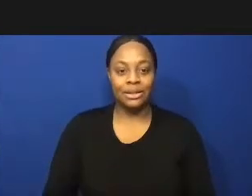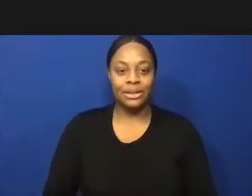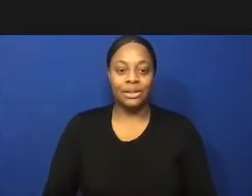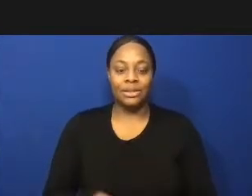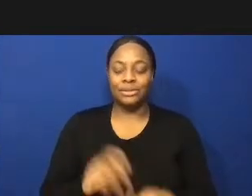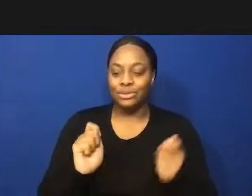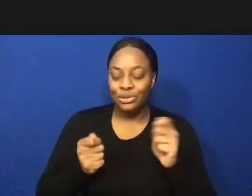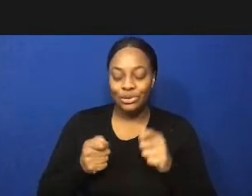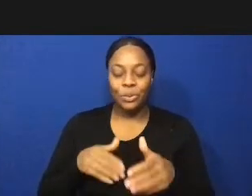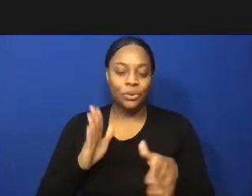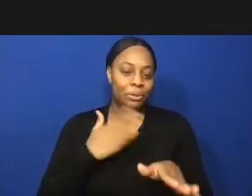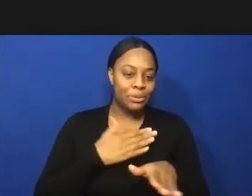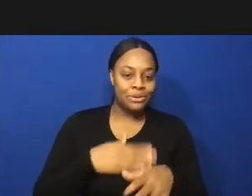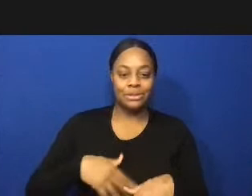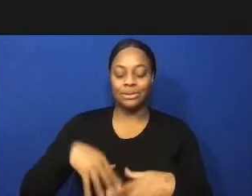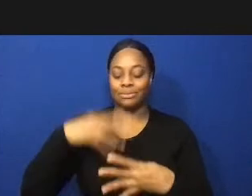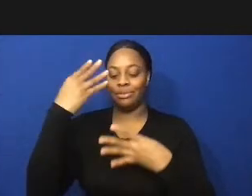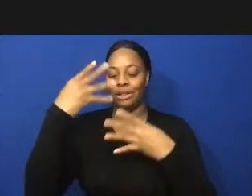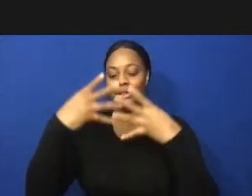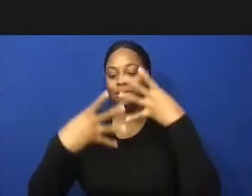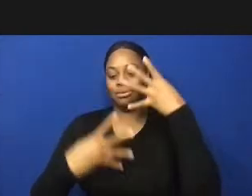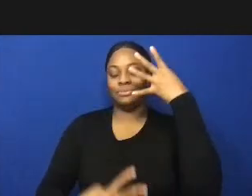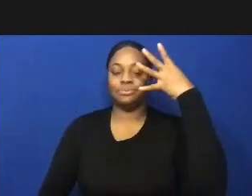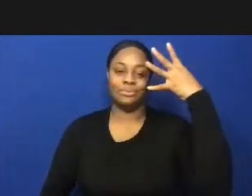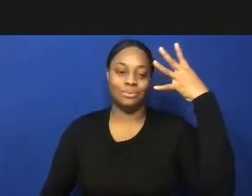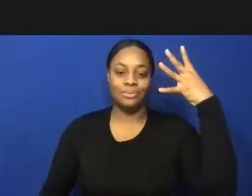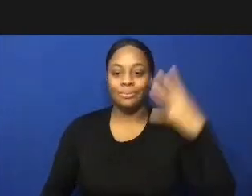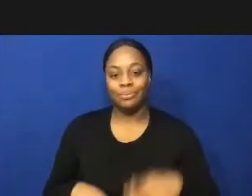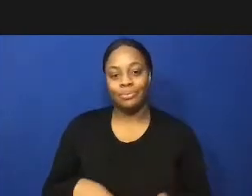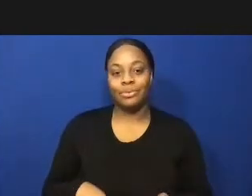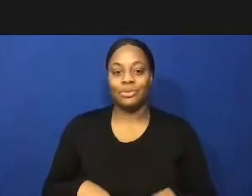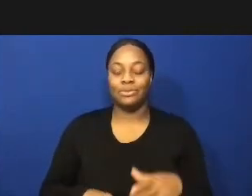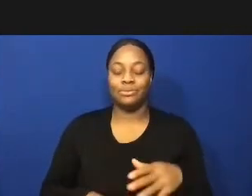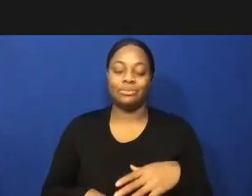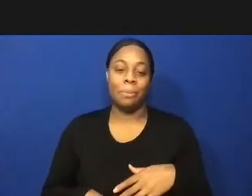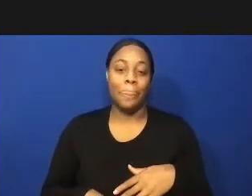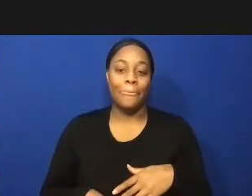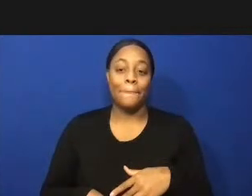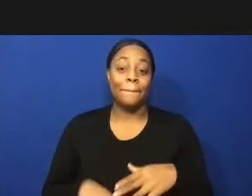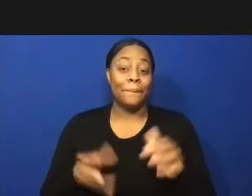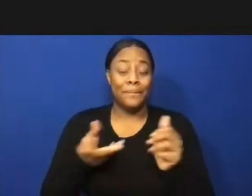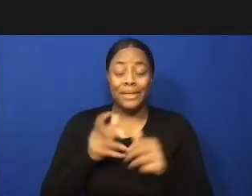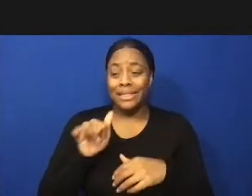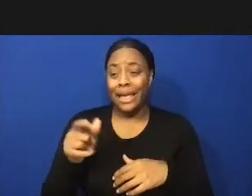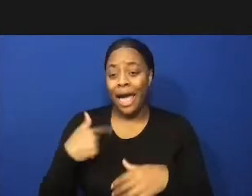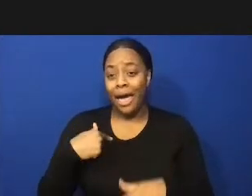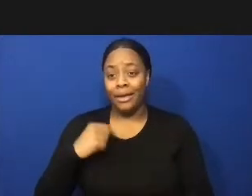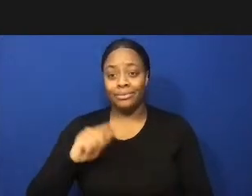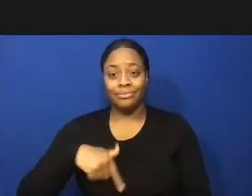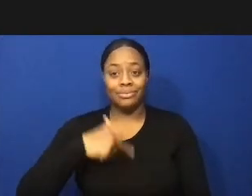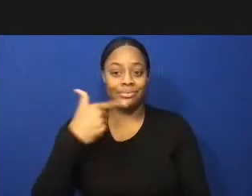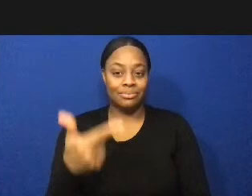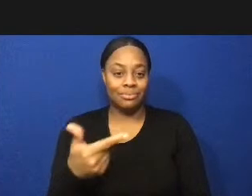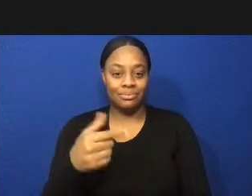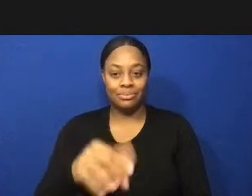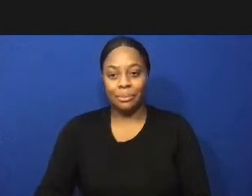music. The list is growing and we love it. So with that, I turn it back to